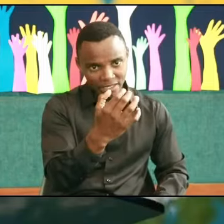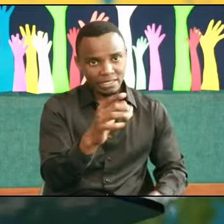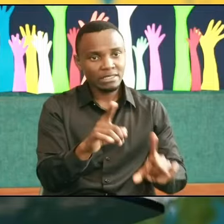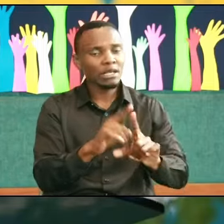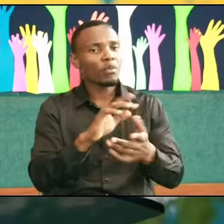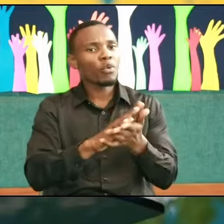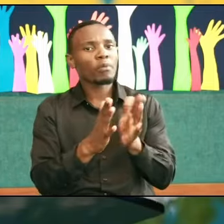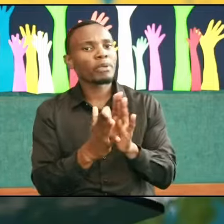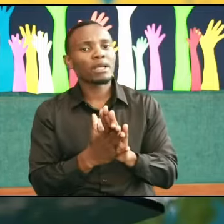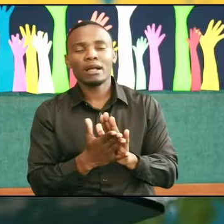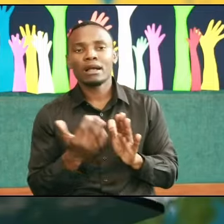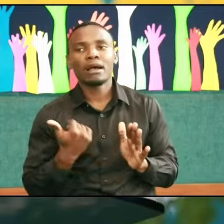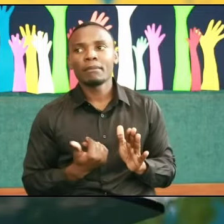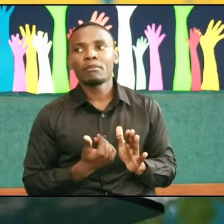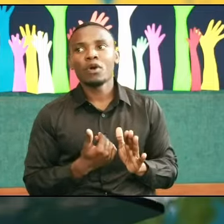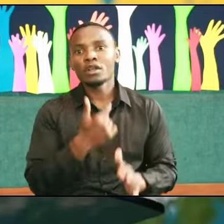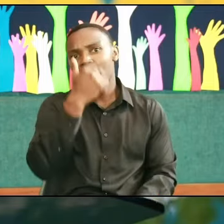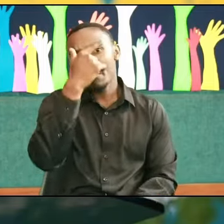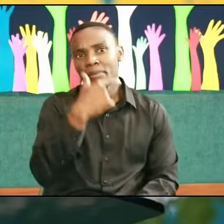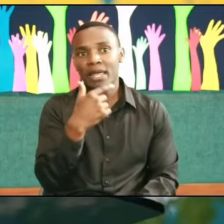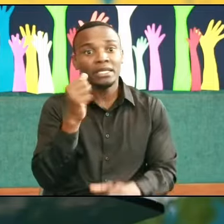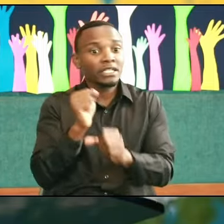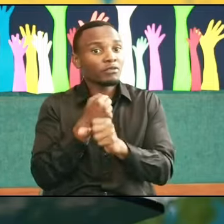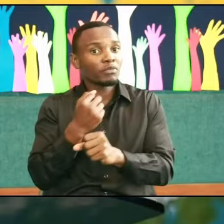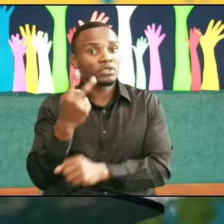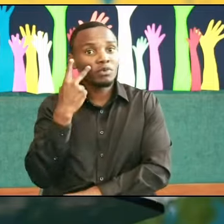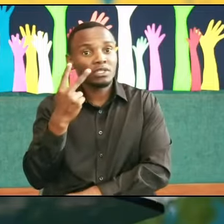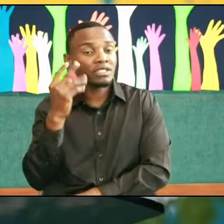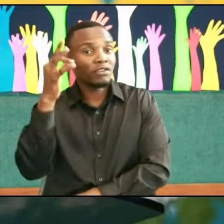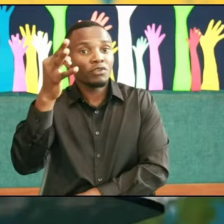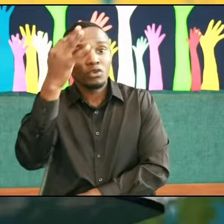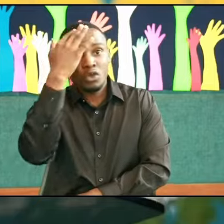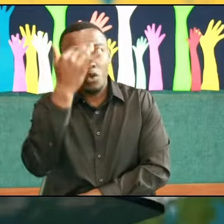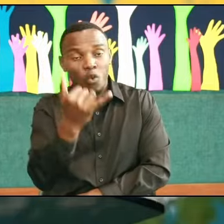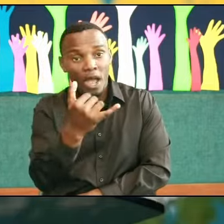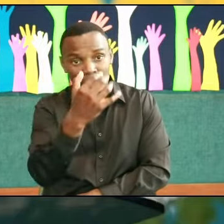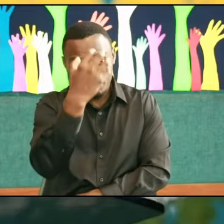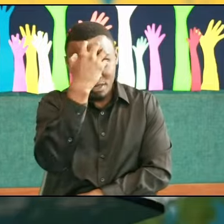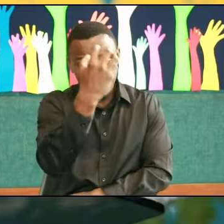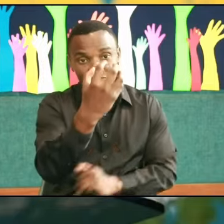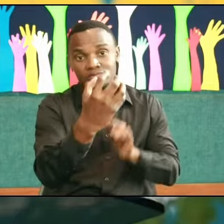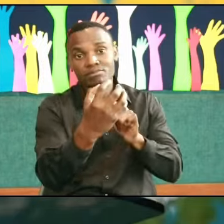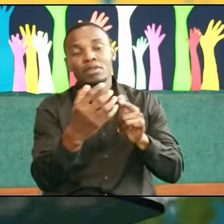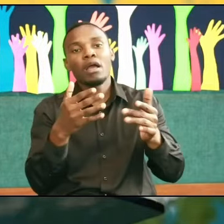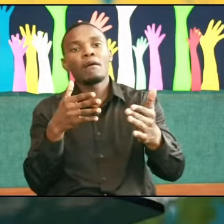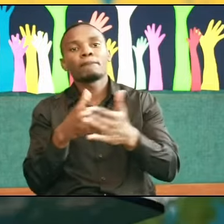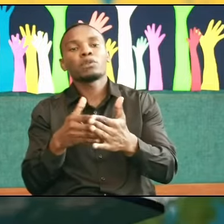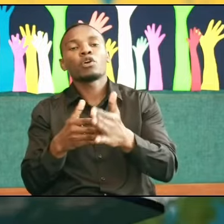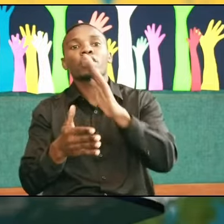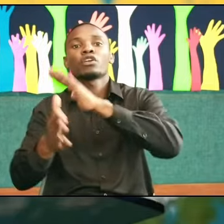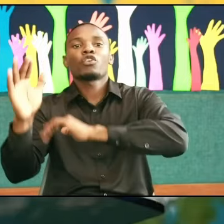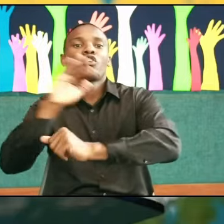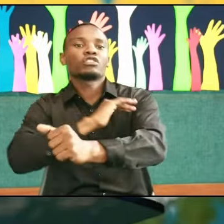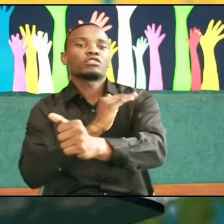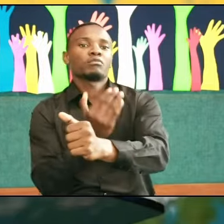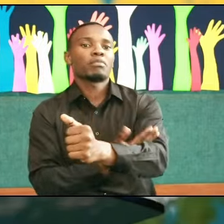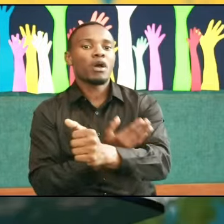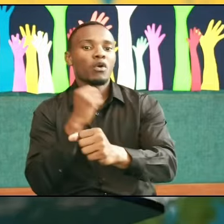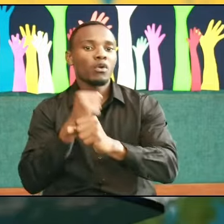and we can't even see the future because anger is inhibiting the power of God working in our